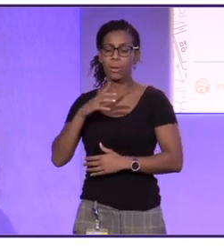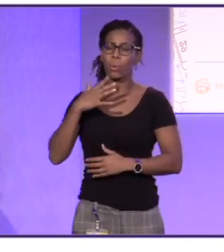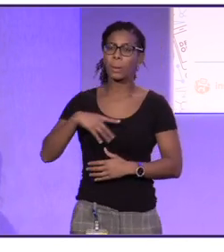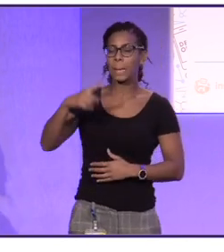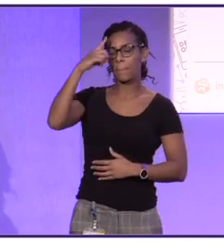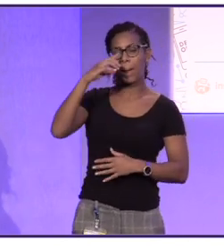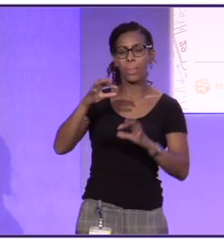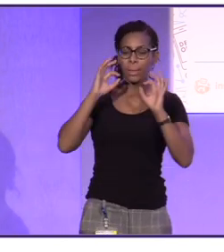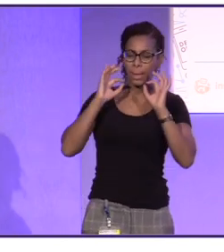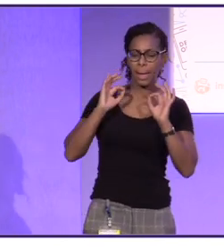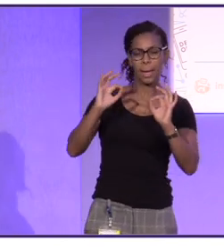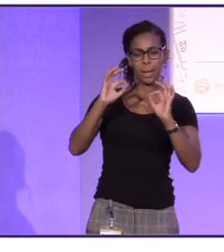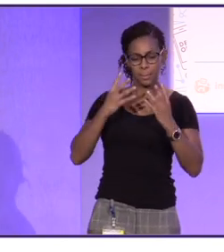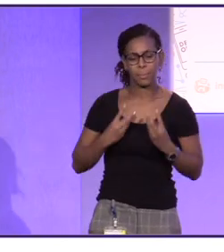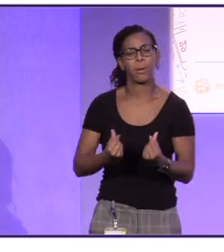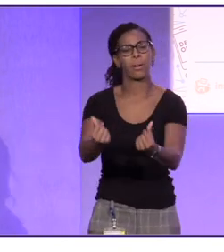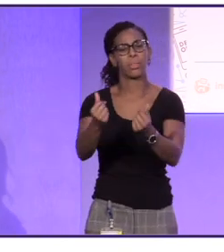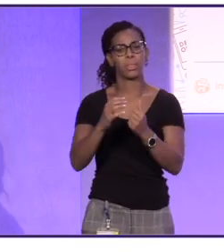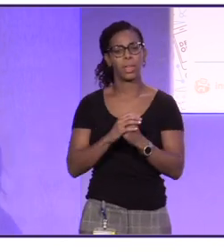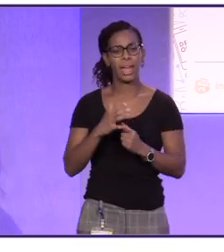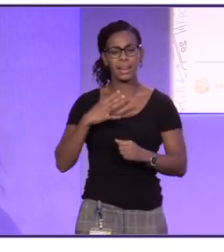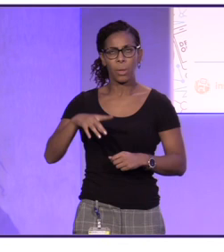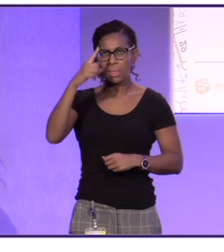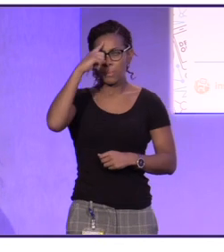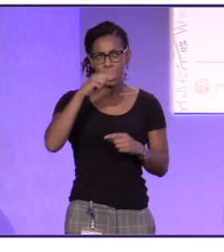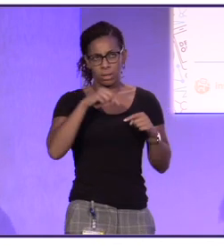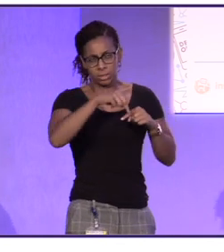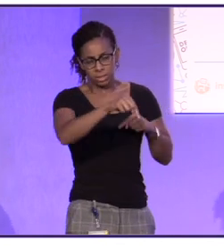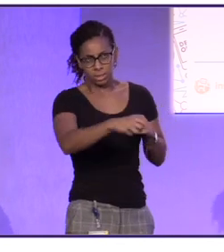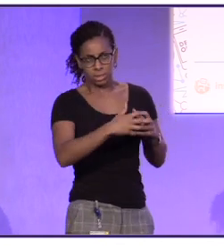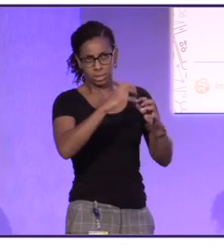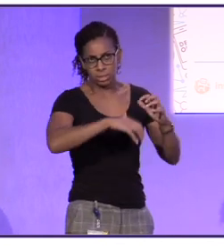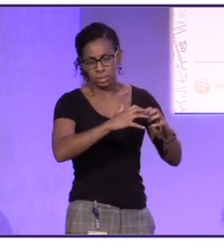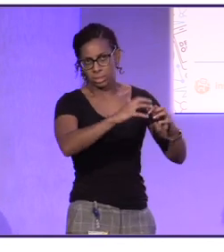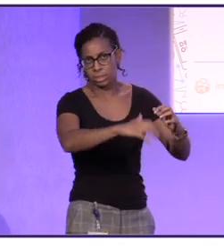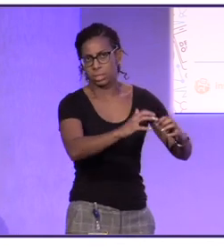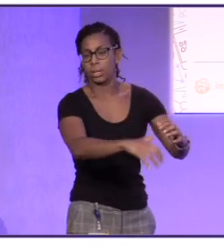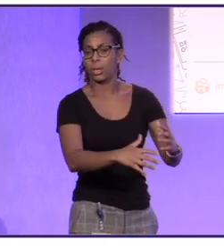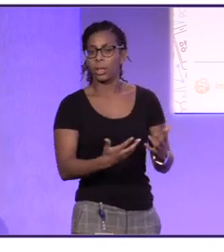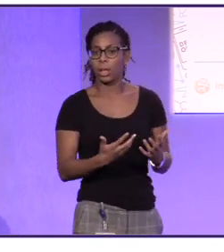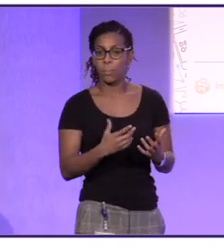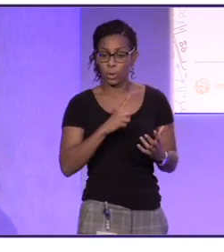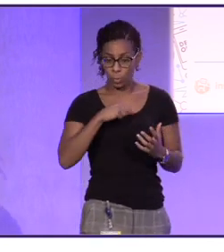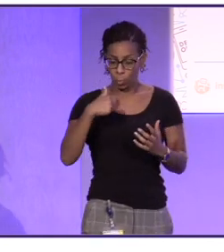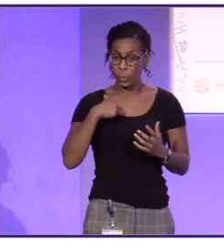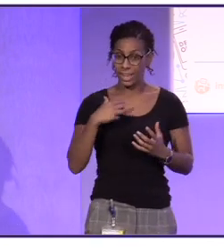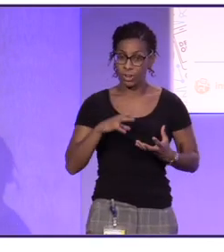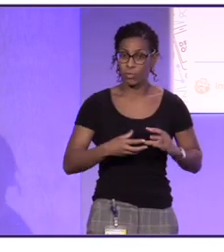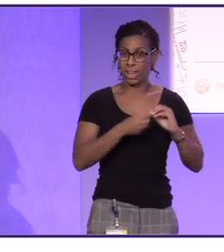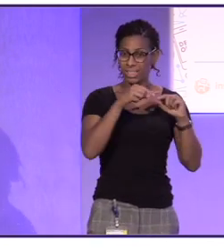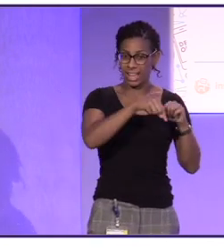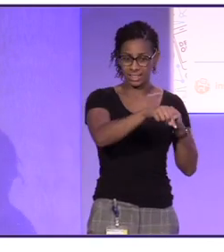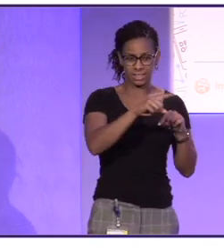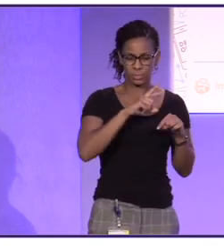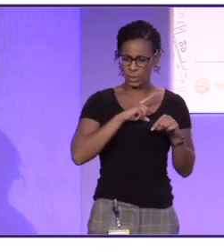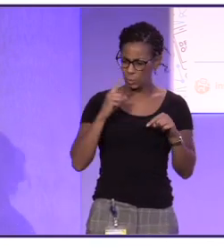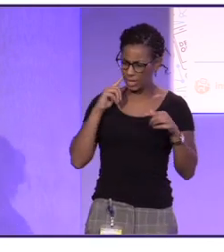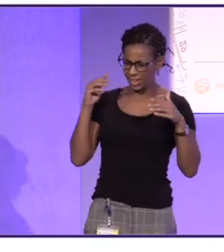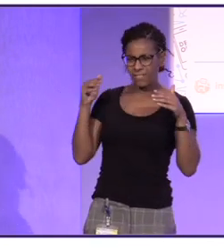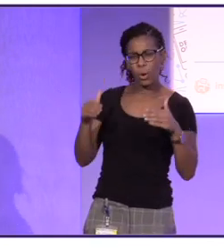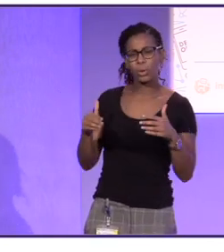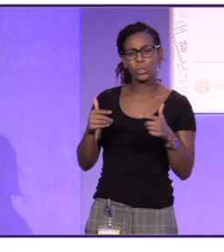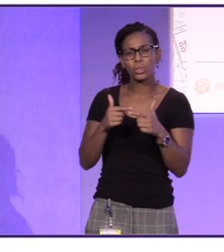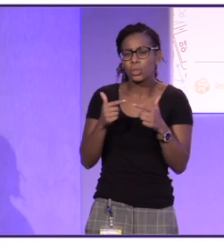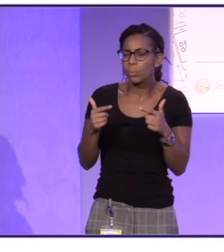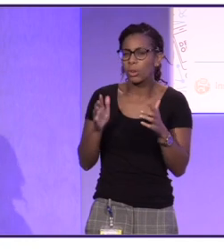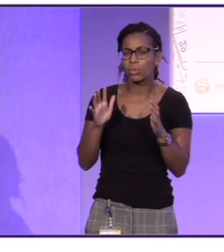want to think about the mess that we have in production. And this is part of the brittleness that we create, because we are focusing on a too narrow